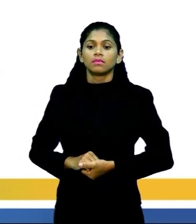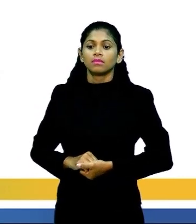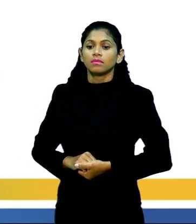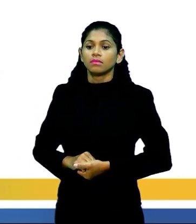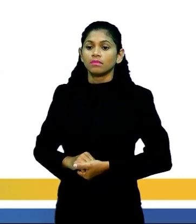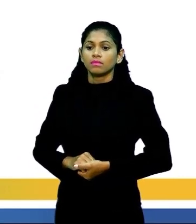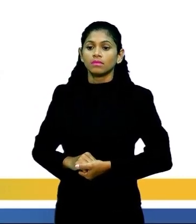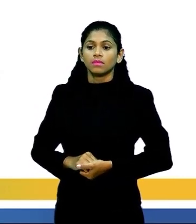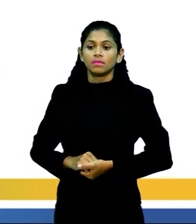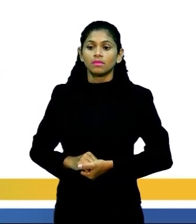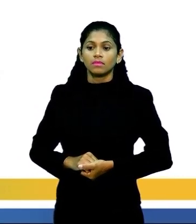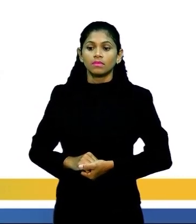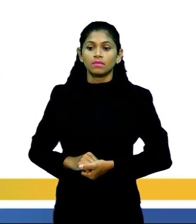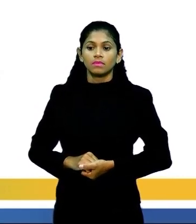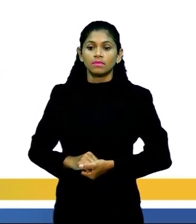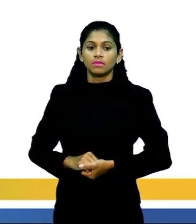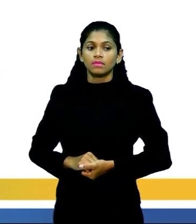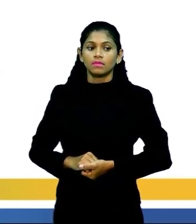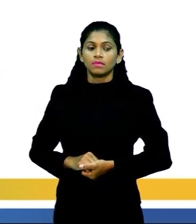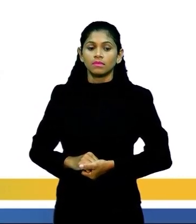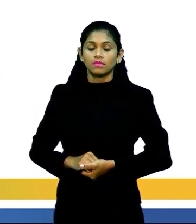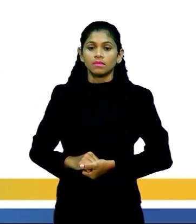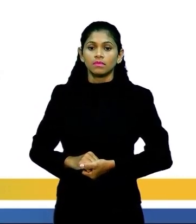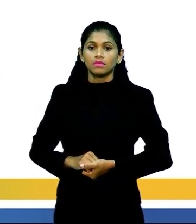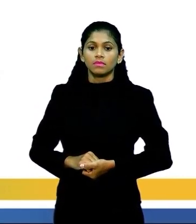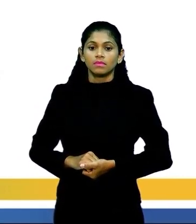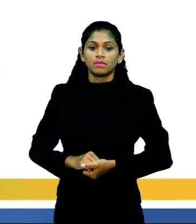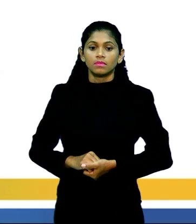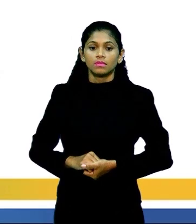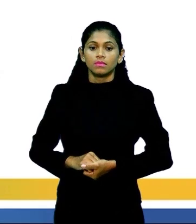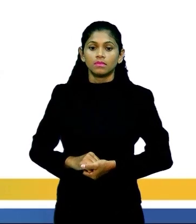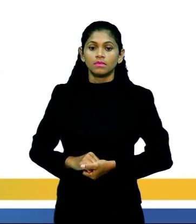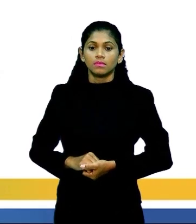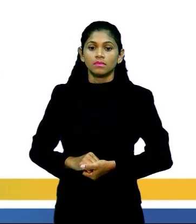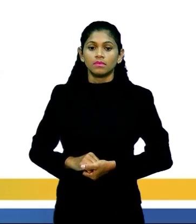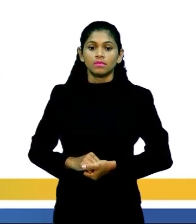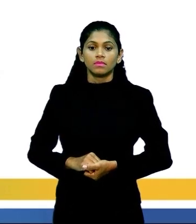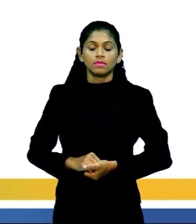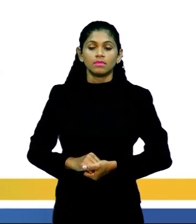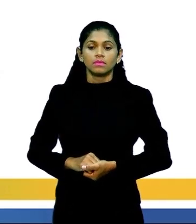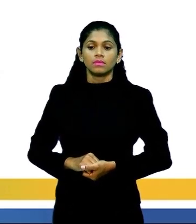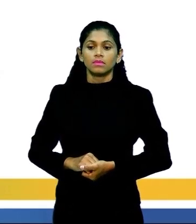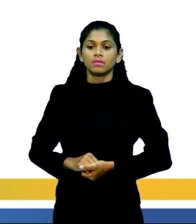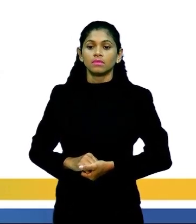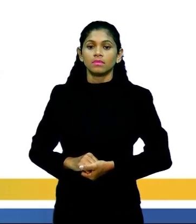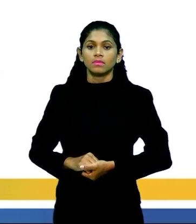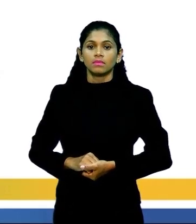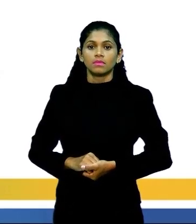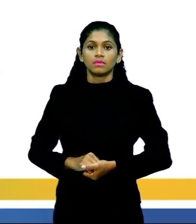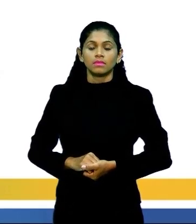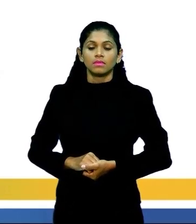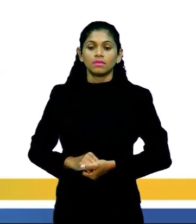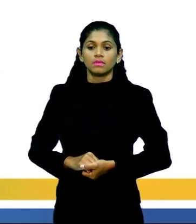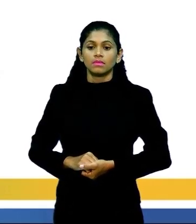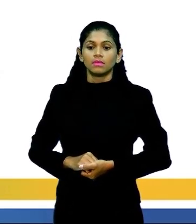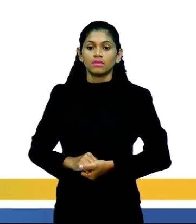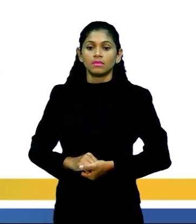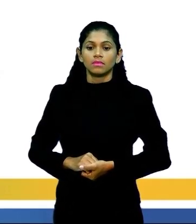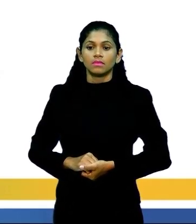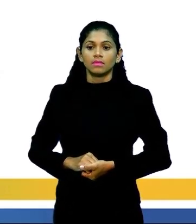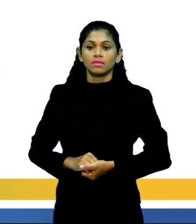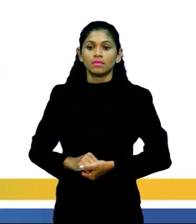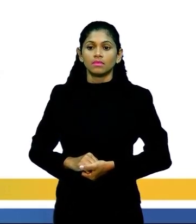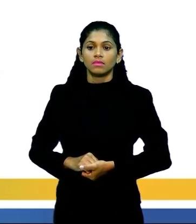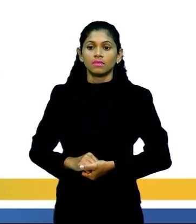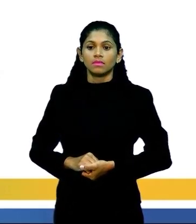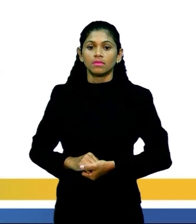that annually spends 15 billion to manipulate them? It is up to everyone,